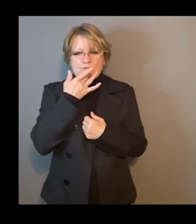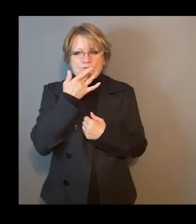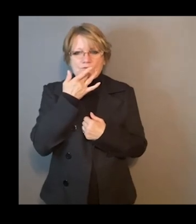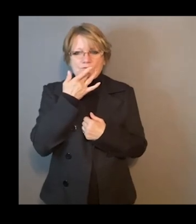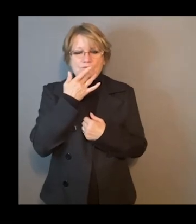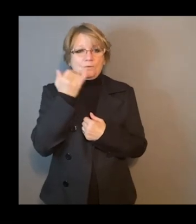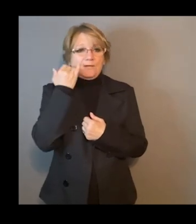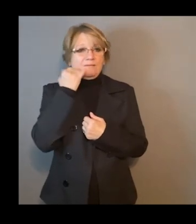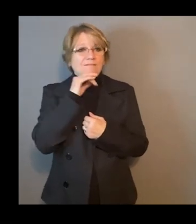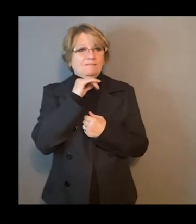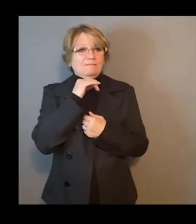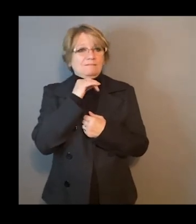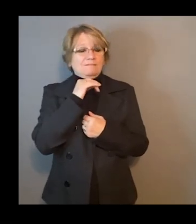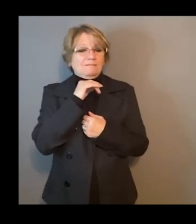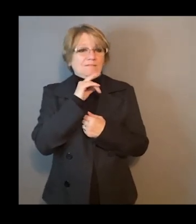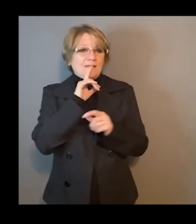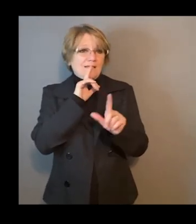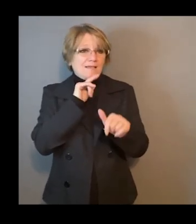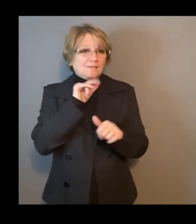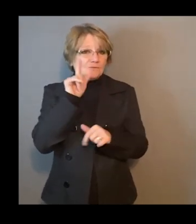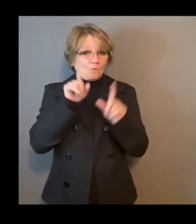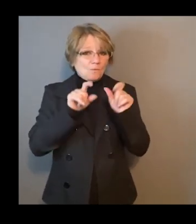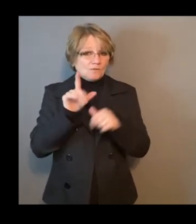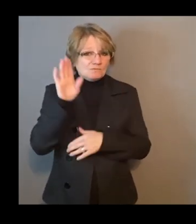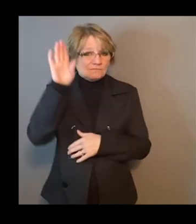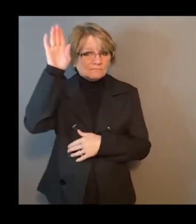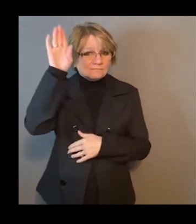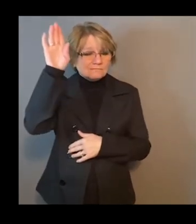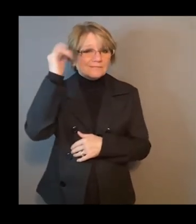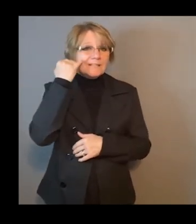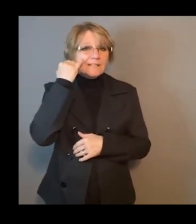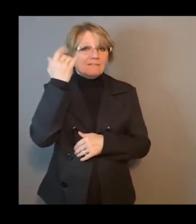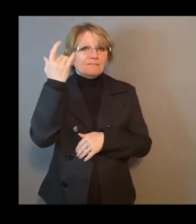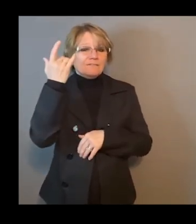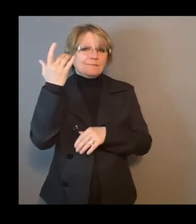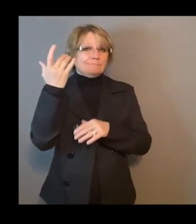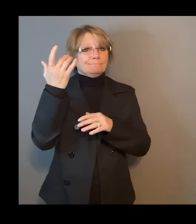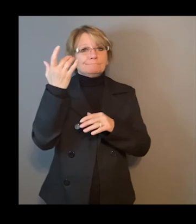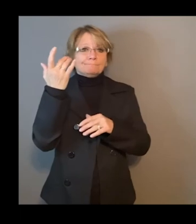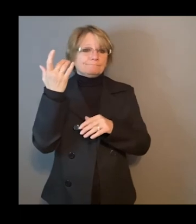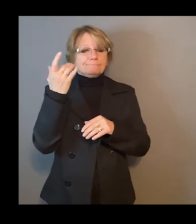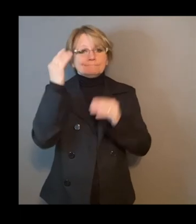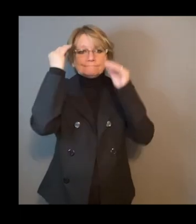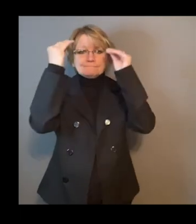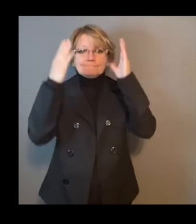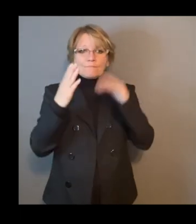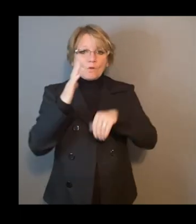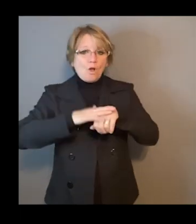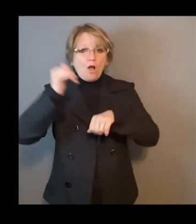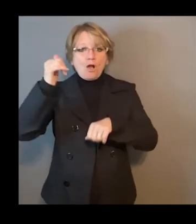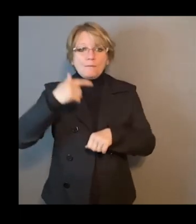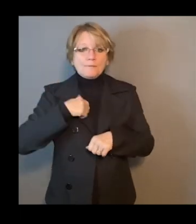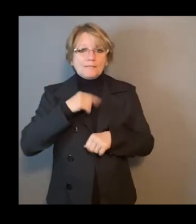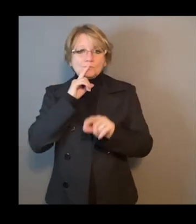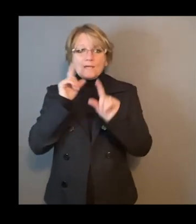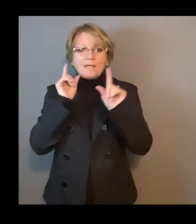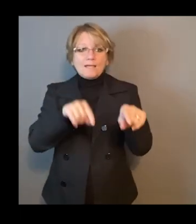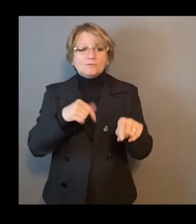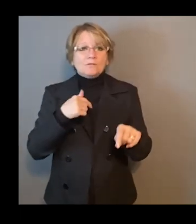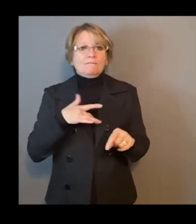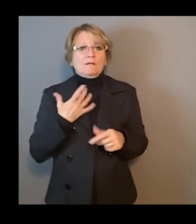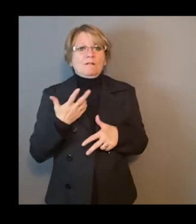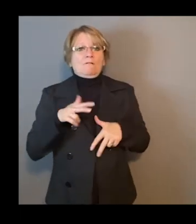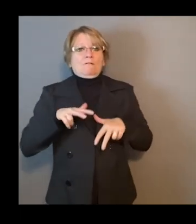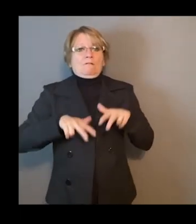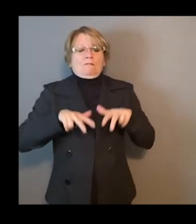even like answering questions in class, like if I was to get chosen out of however many students, it just put me in an